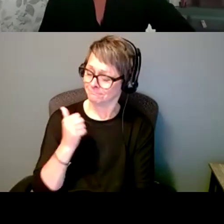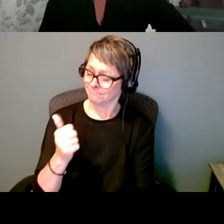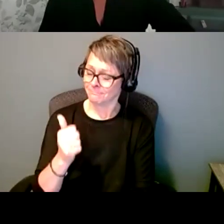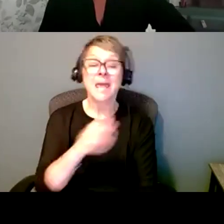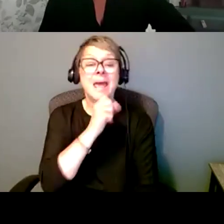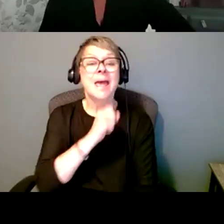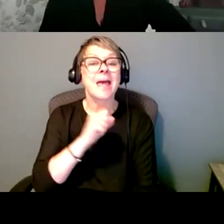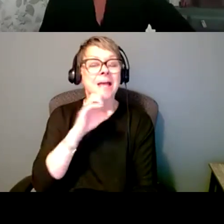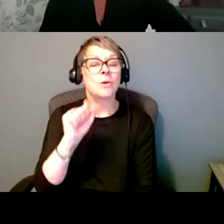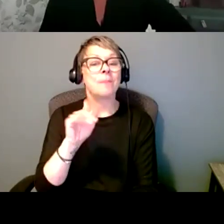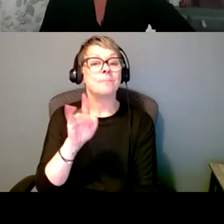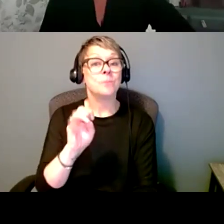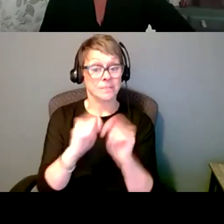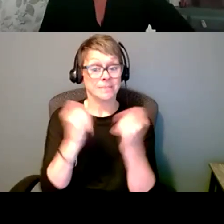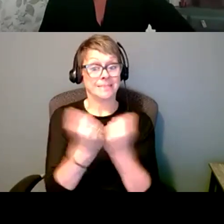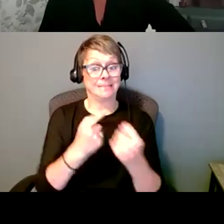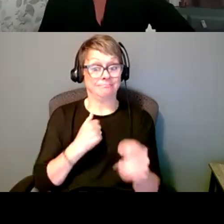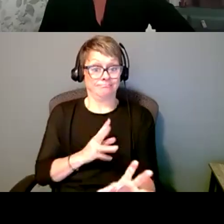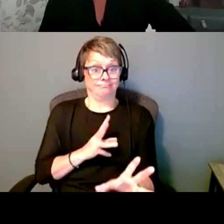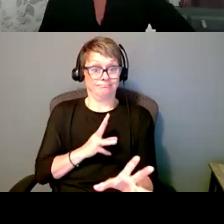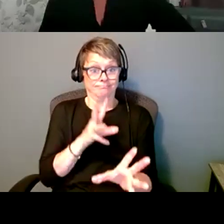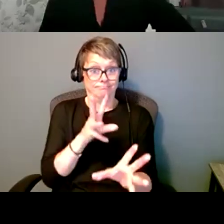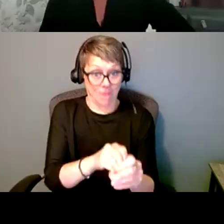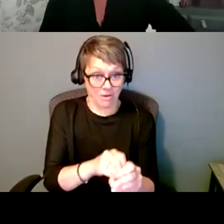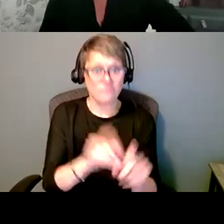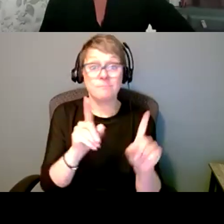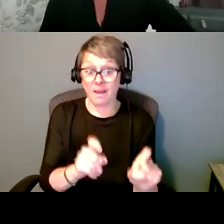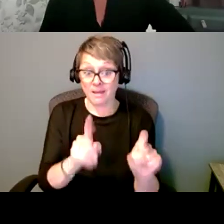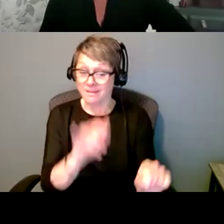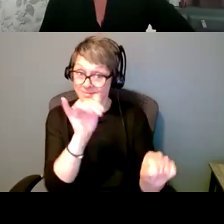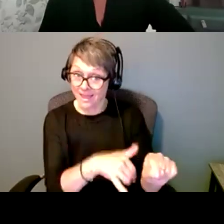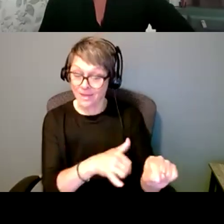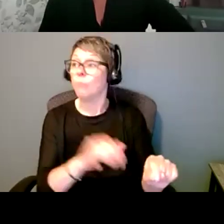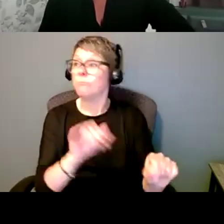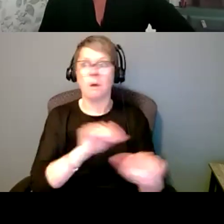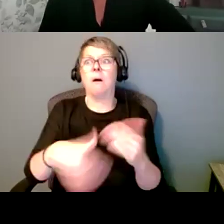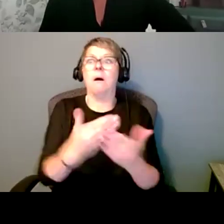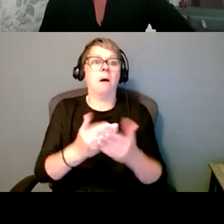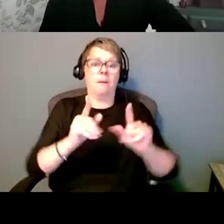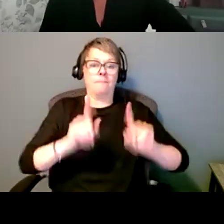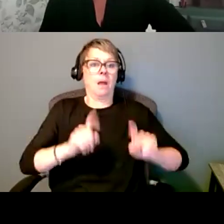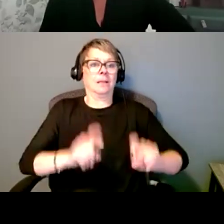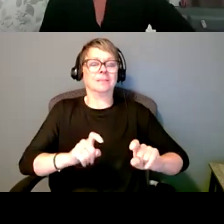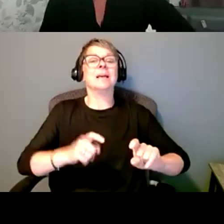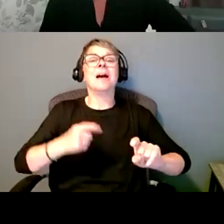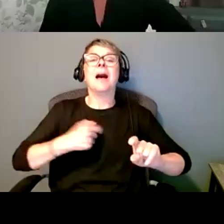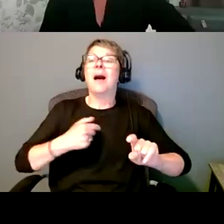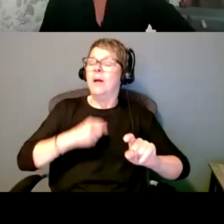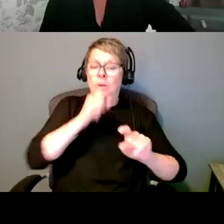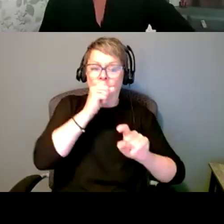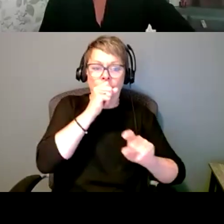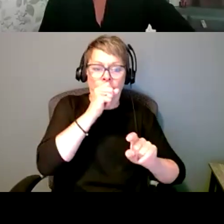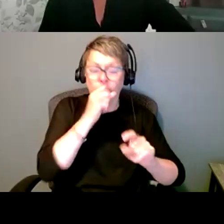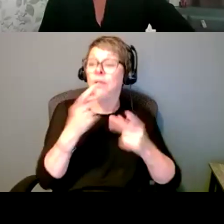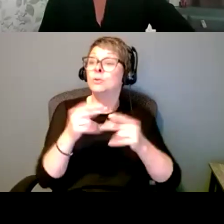I was part of, I would say that all of the pilots that I was part of, I mobilized community. I started at the